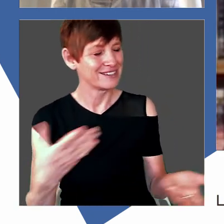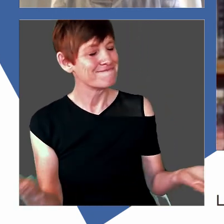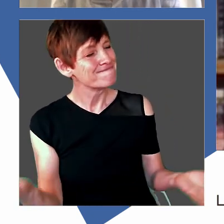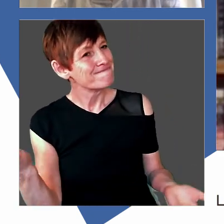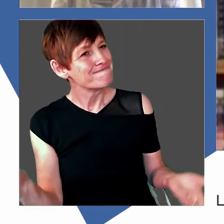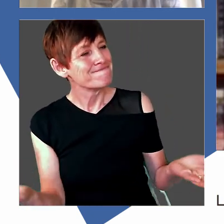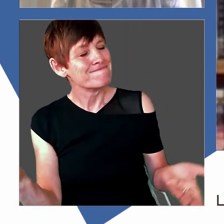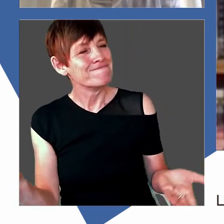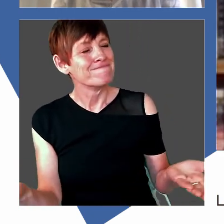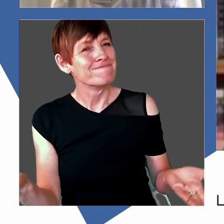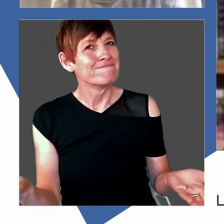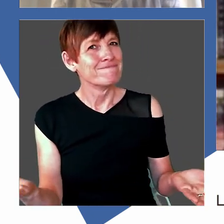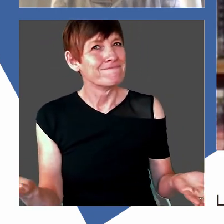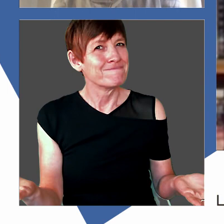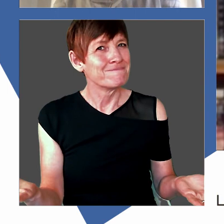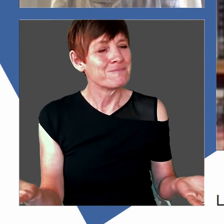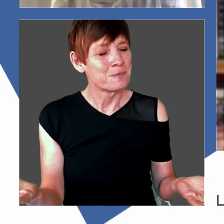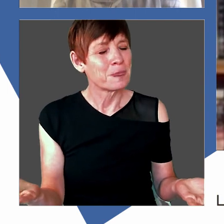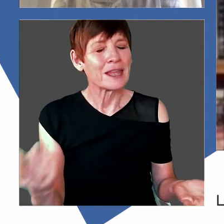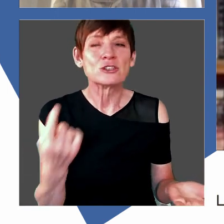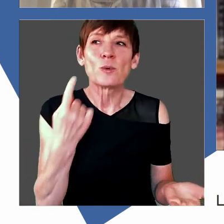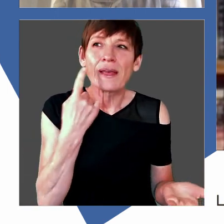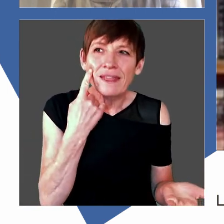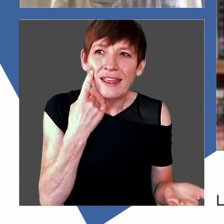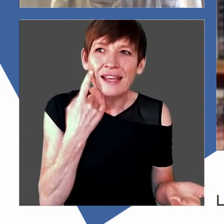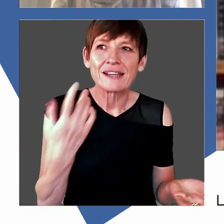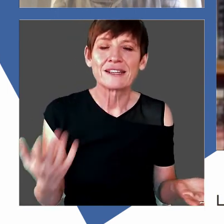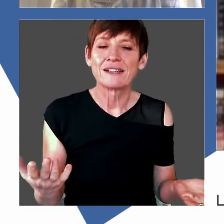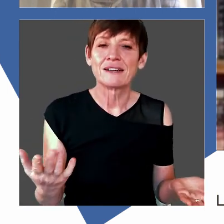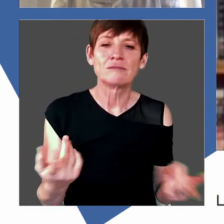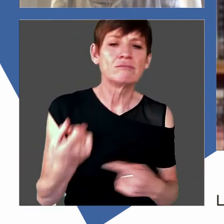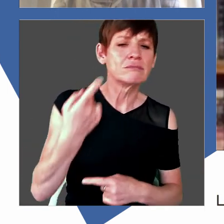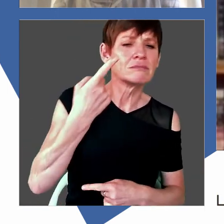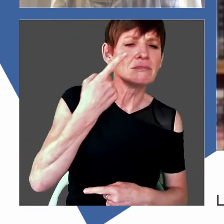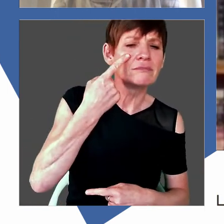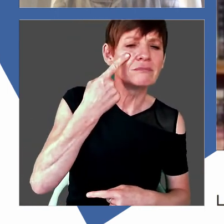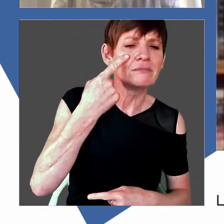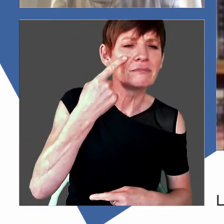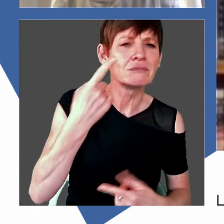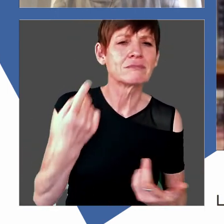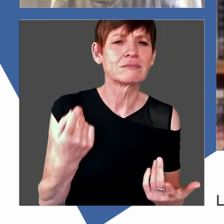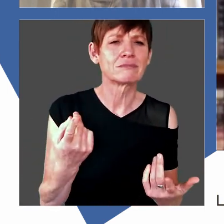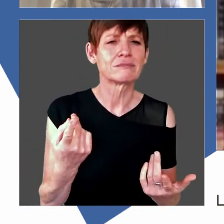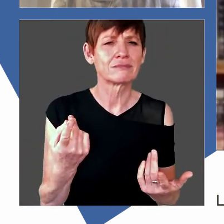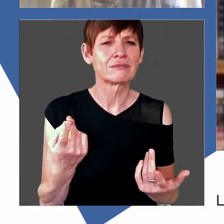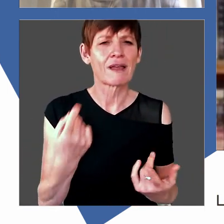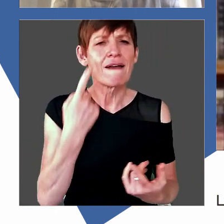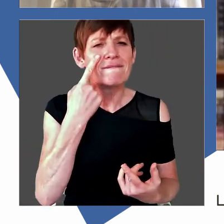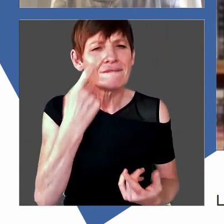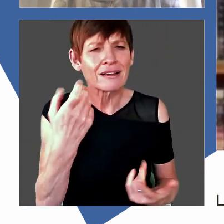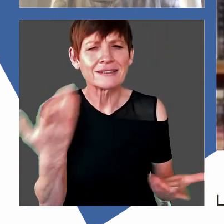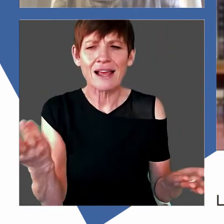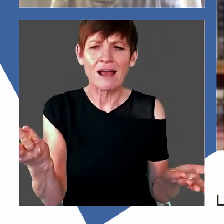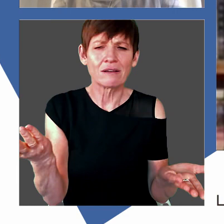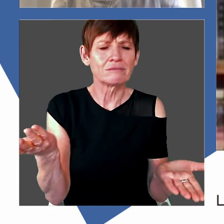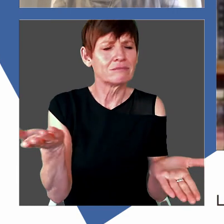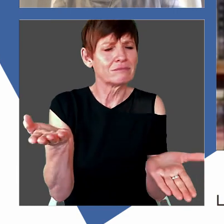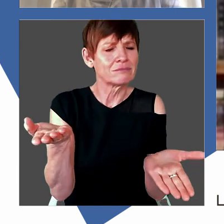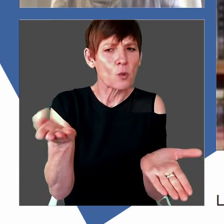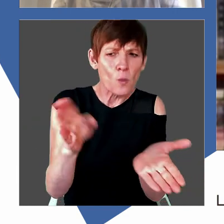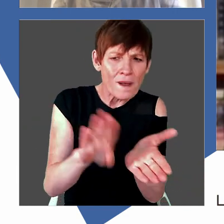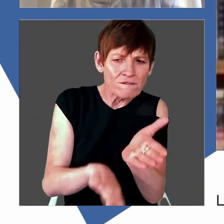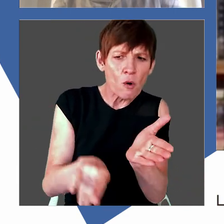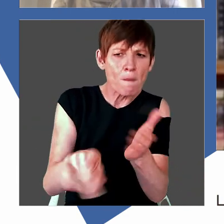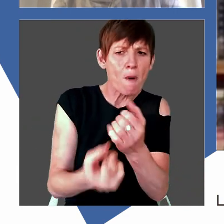think it's about doing your due diligence and your homework on kind of where the